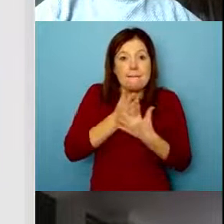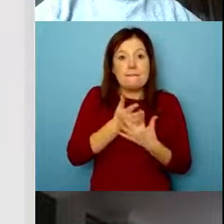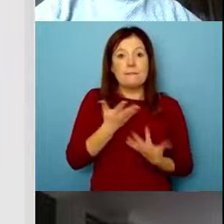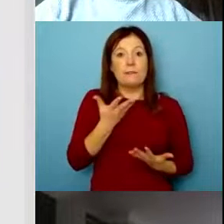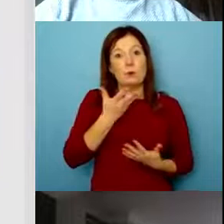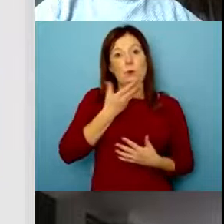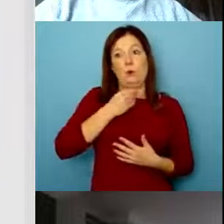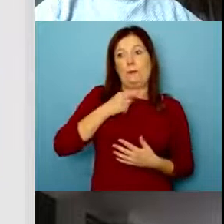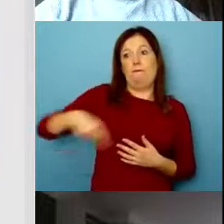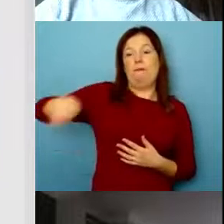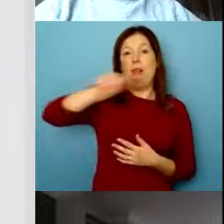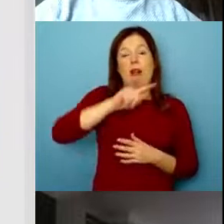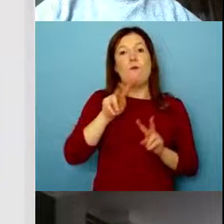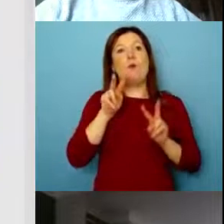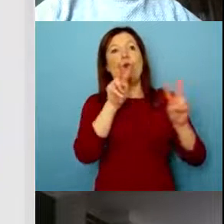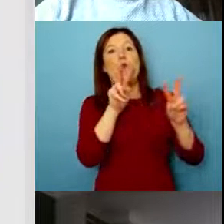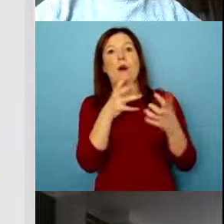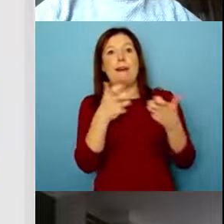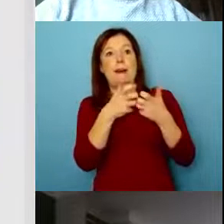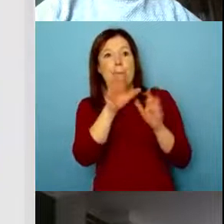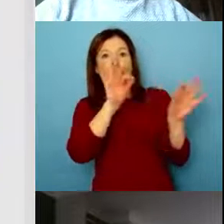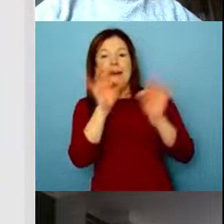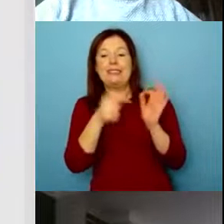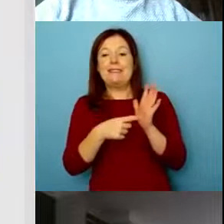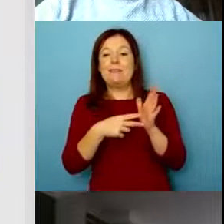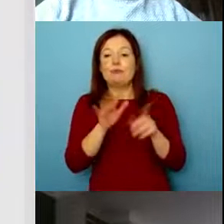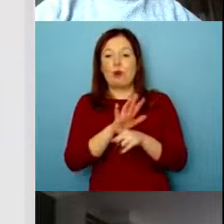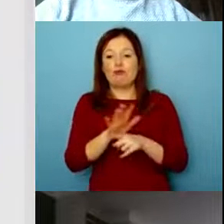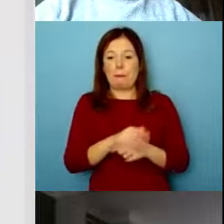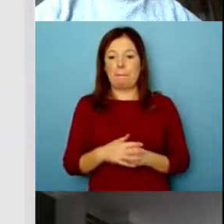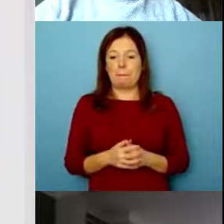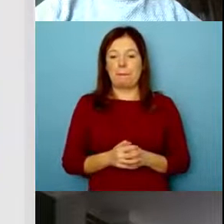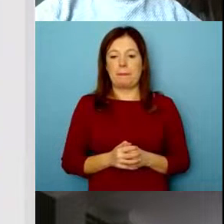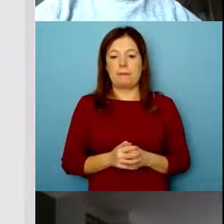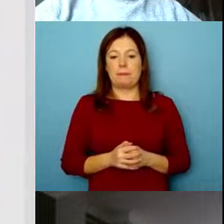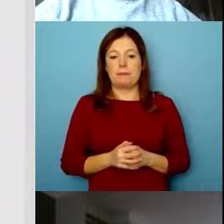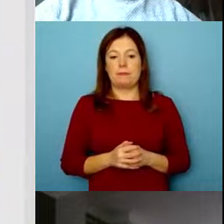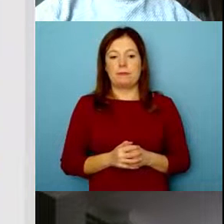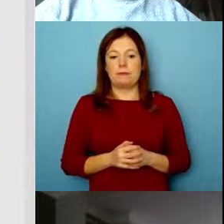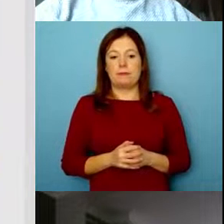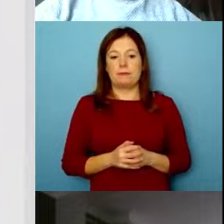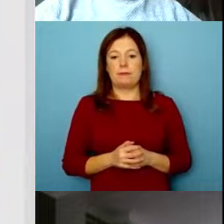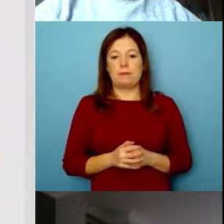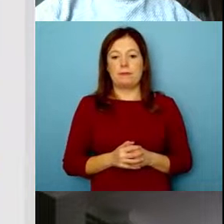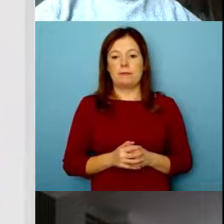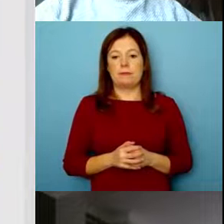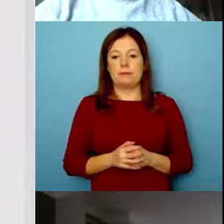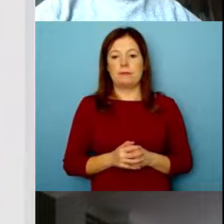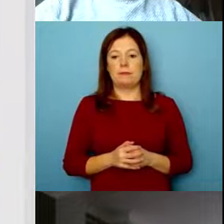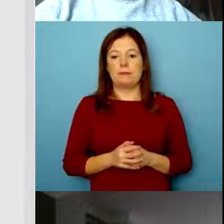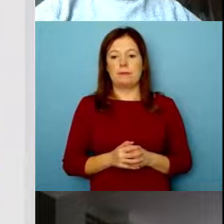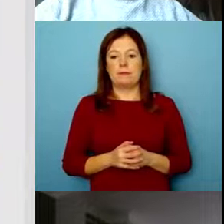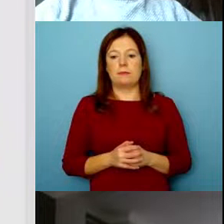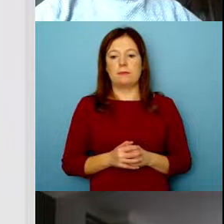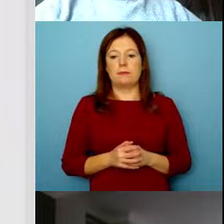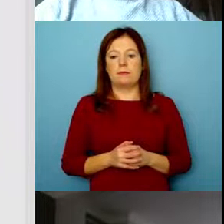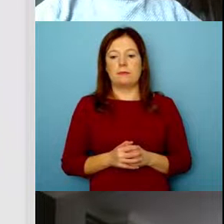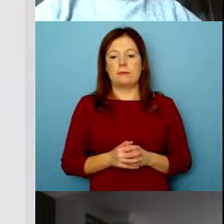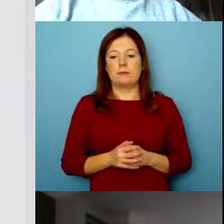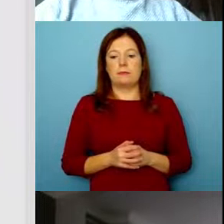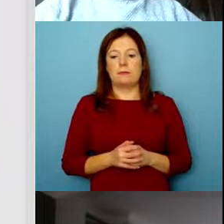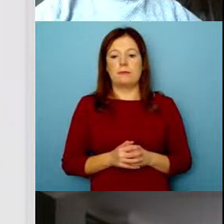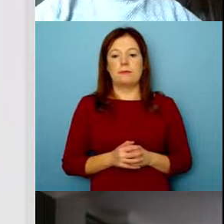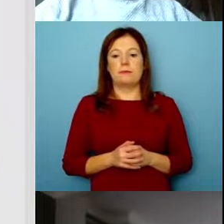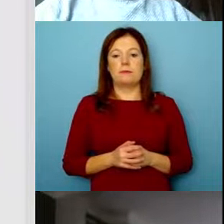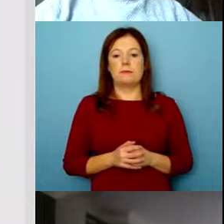help with their browsing. So the key features of this accessible TV guide, I'll show you some of the screens that bring it to life in a second, but